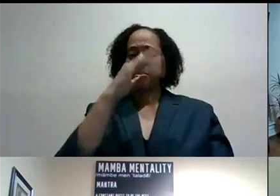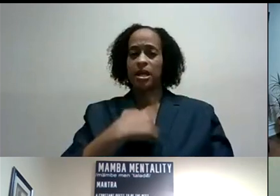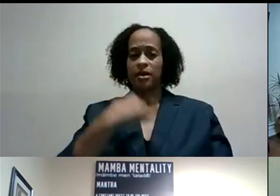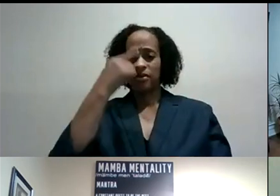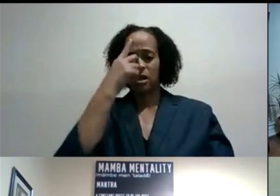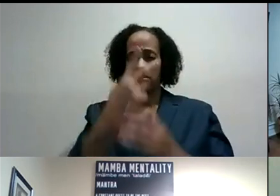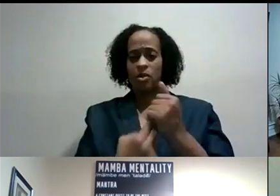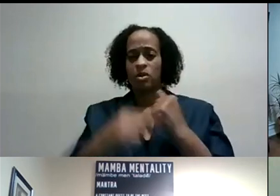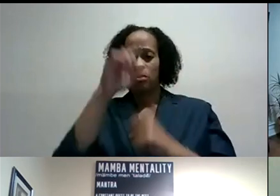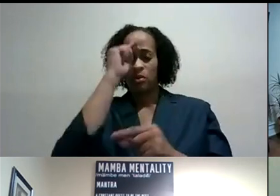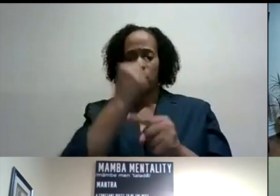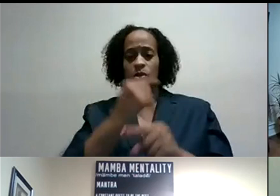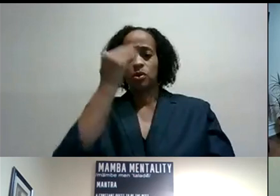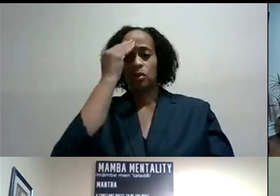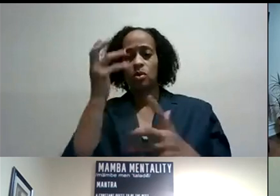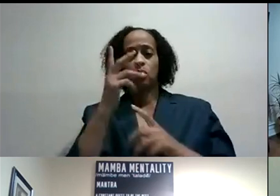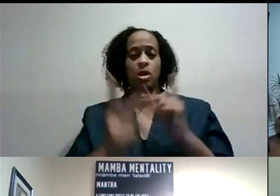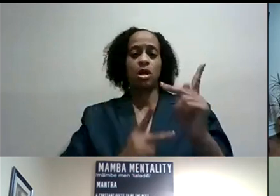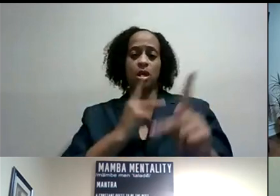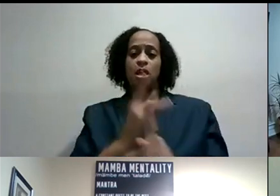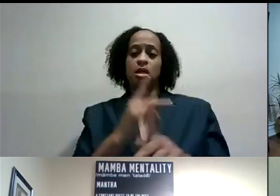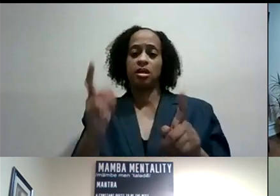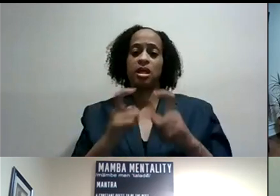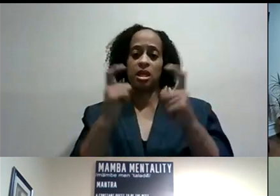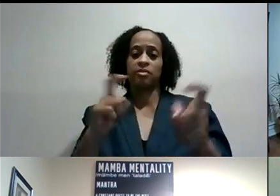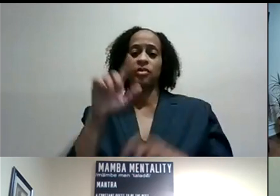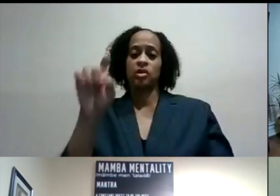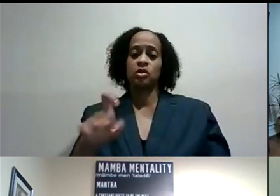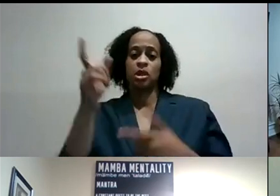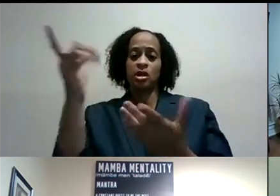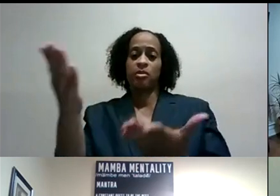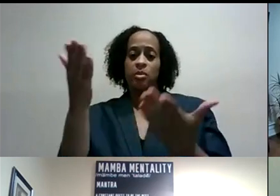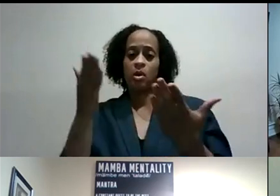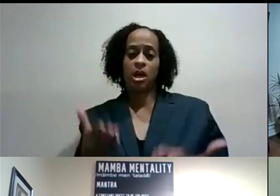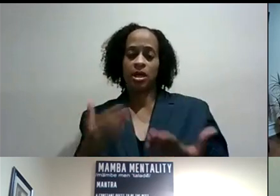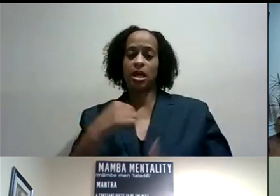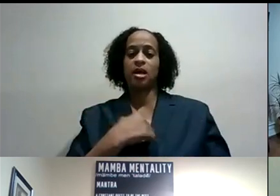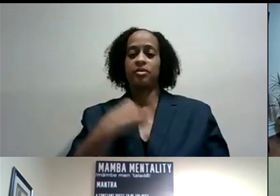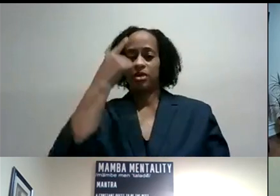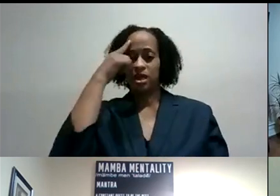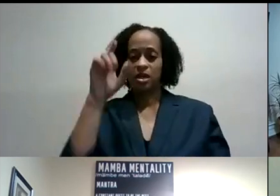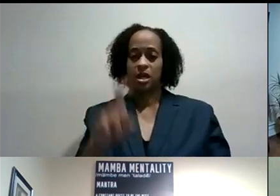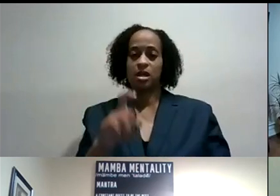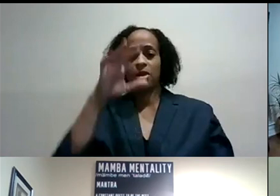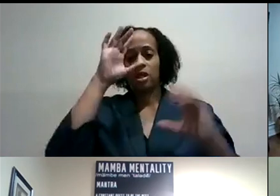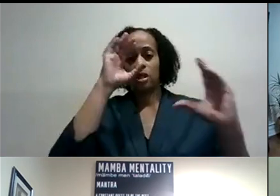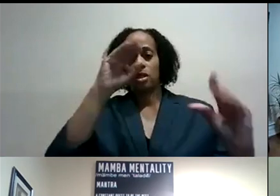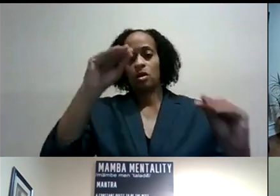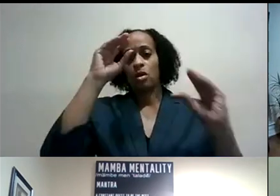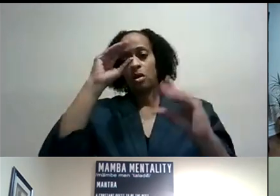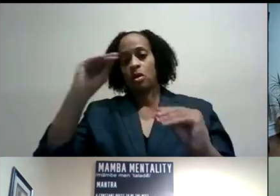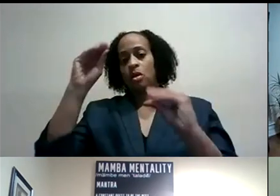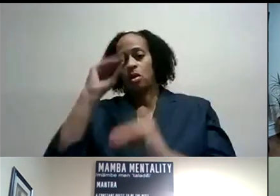brothers knew what kind of gift they should have brought. I think they had been taught that